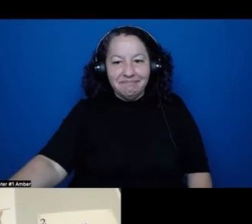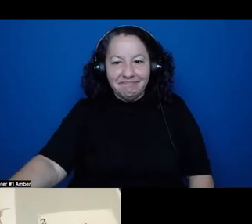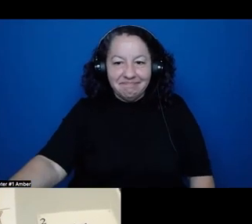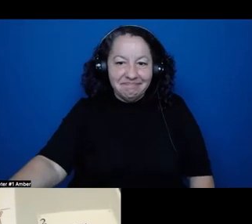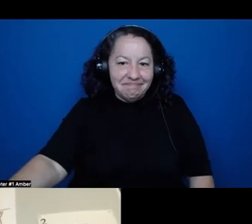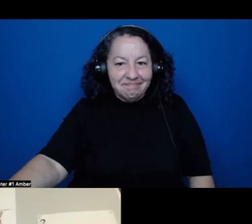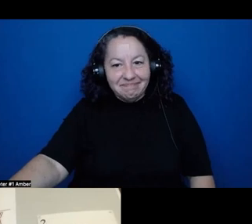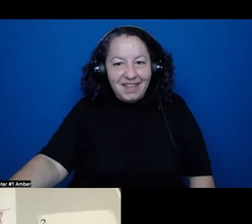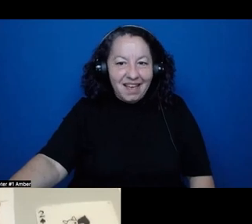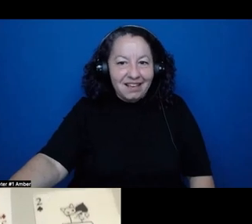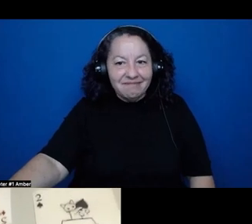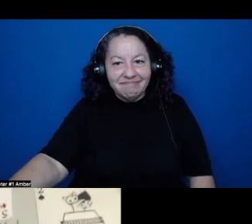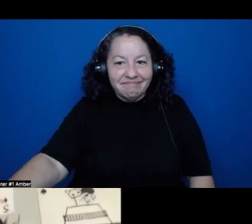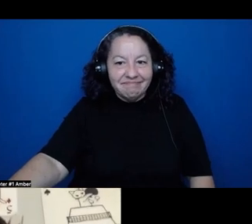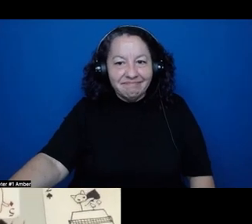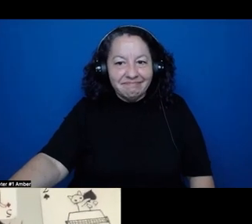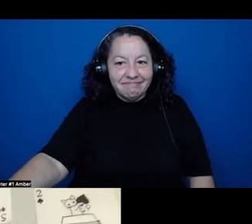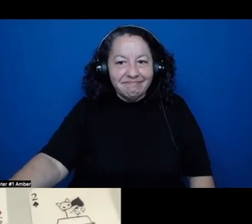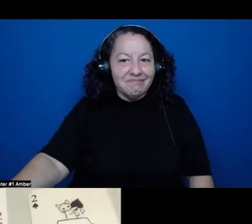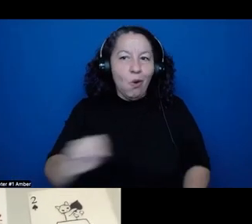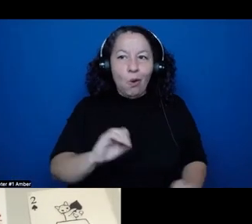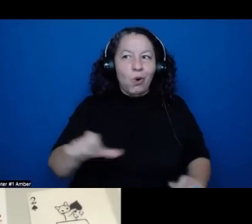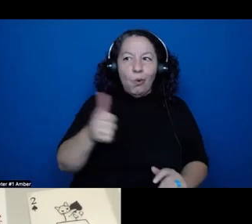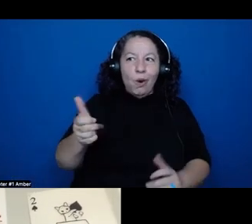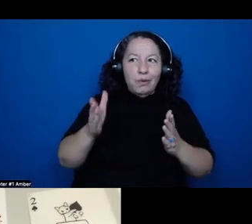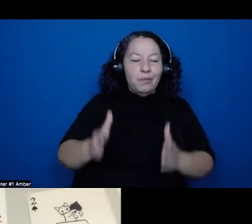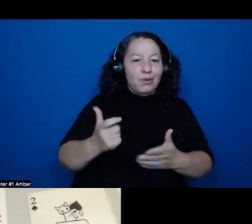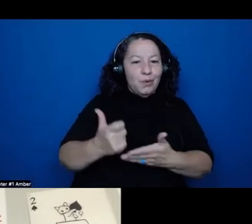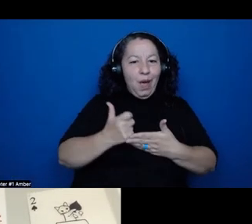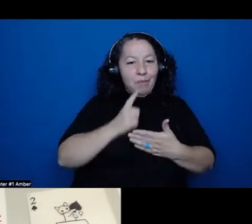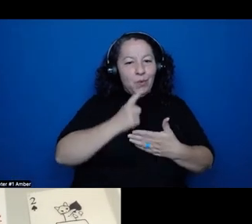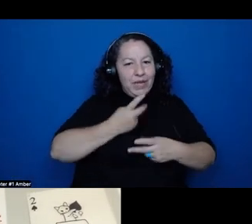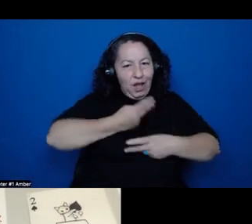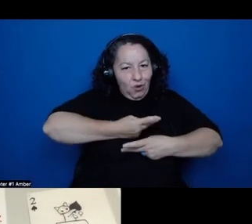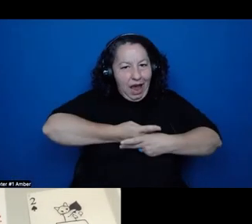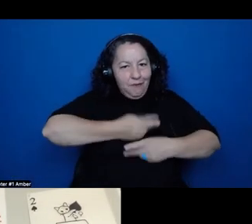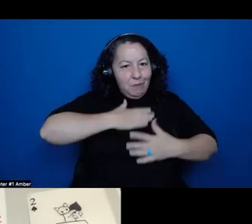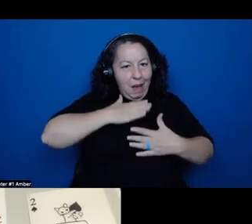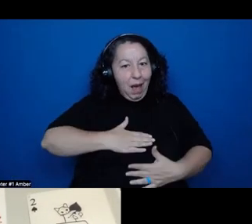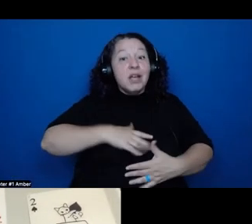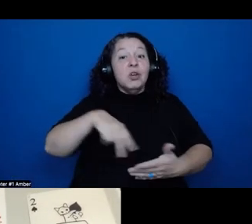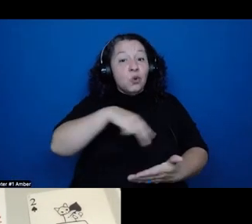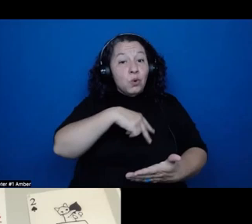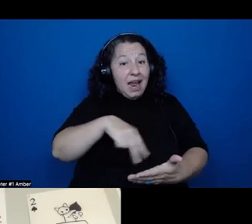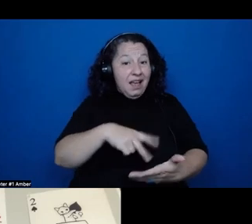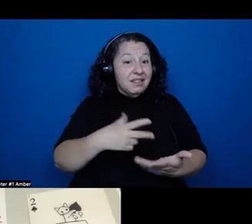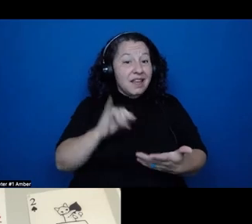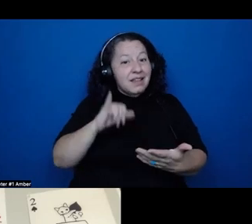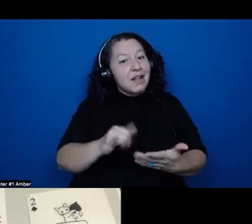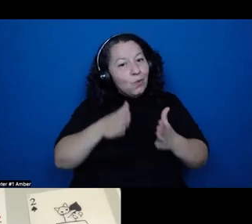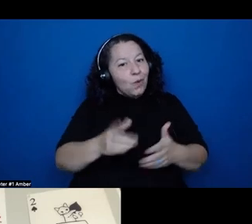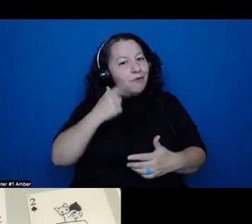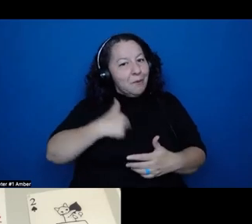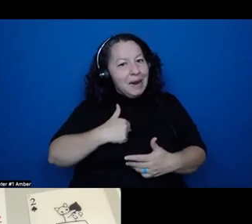yeah, no one else is going to help me look after my body. And so dance for me is a way to like look after my body. And I think